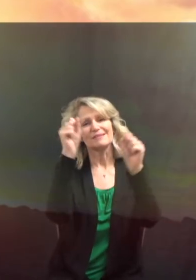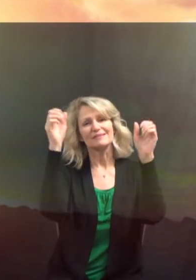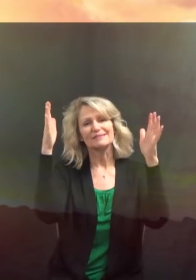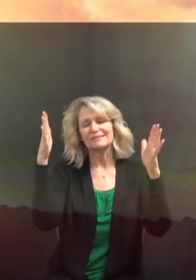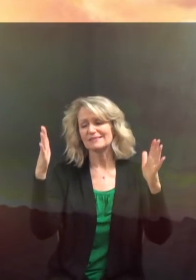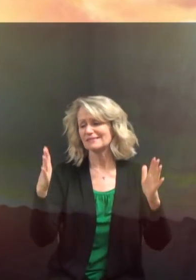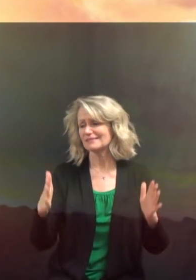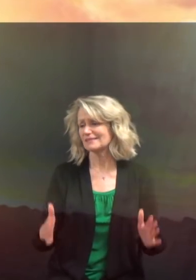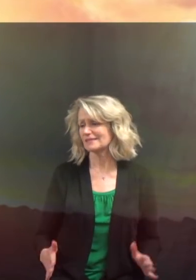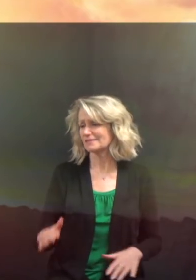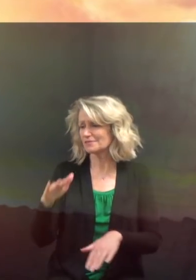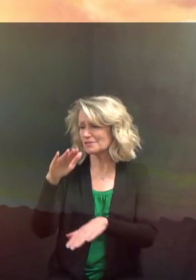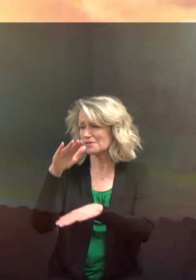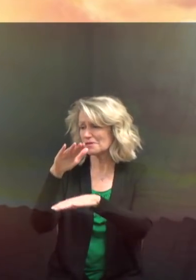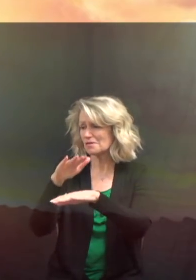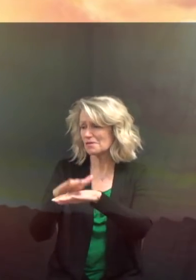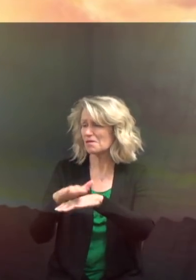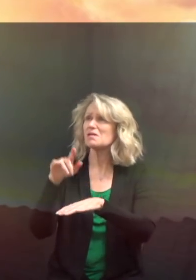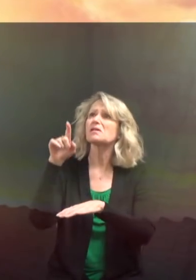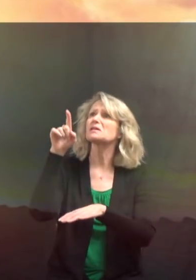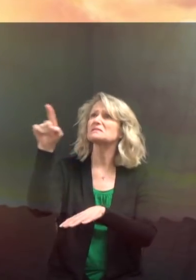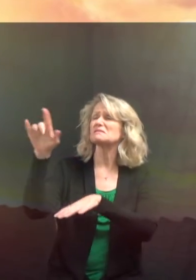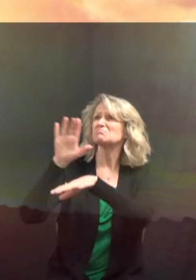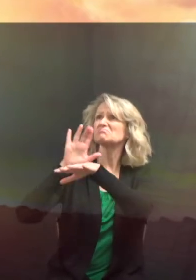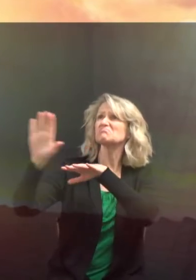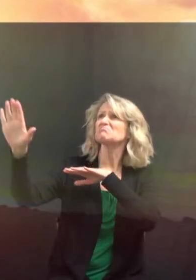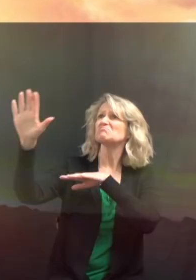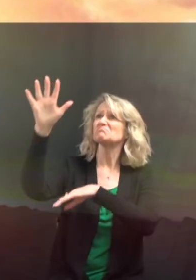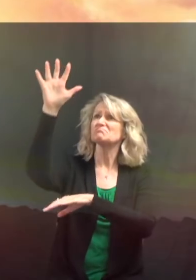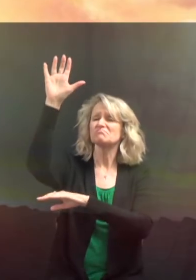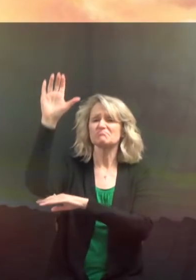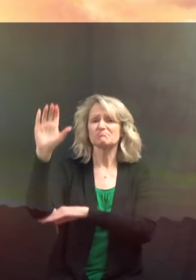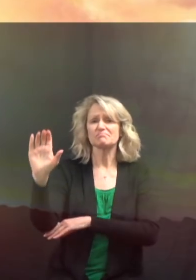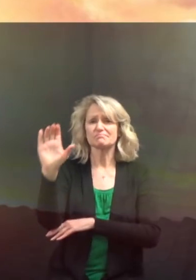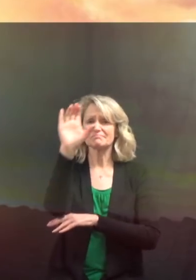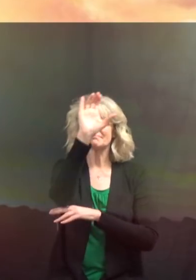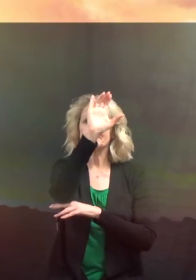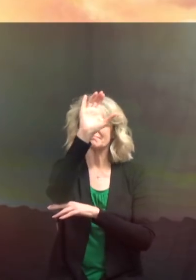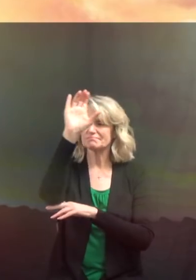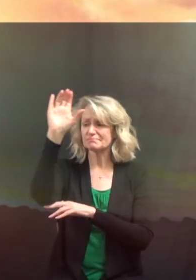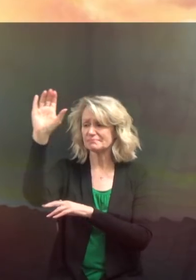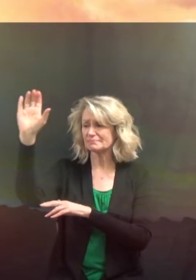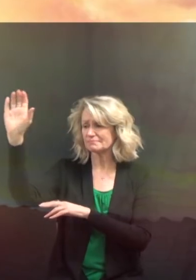my Savior on that cursed tree.